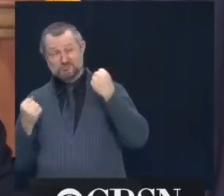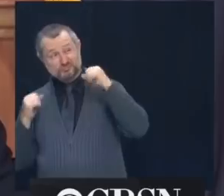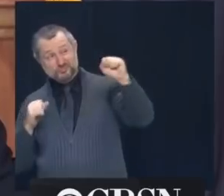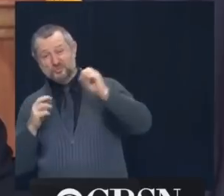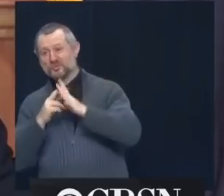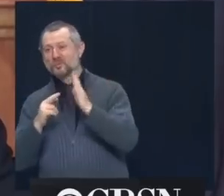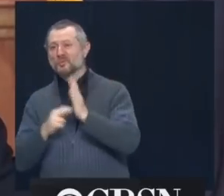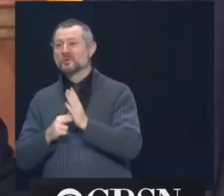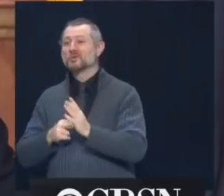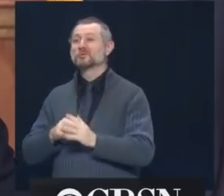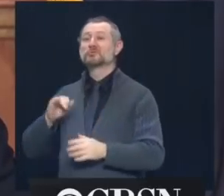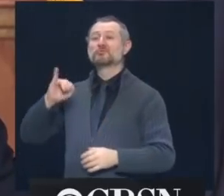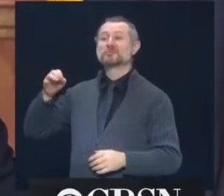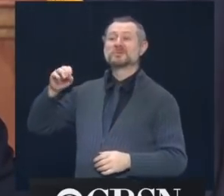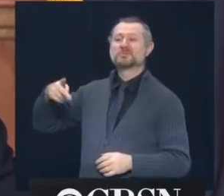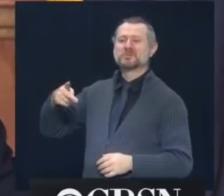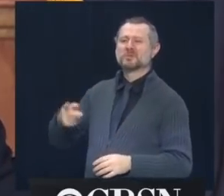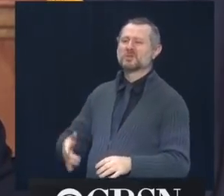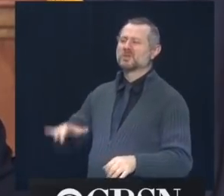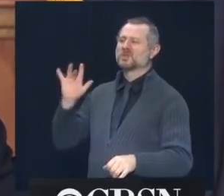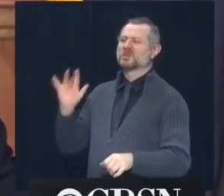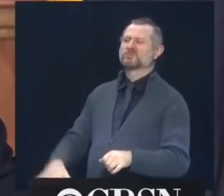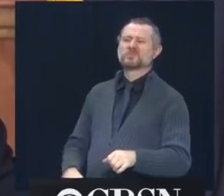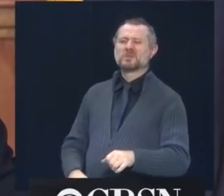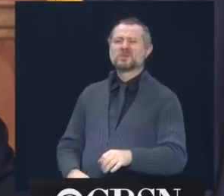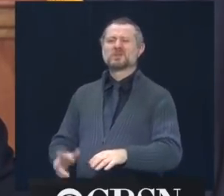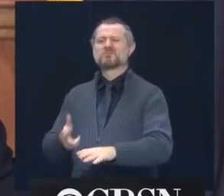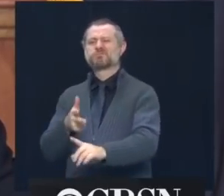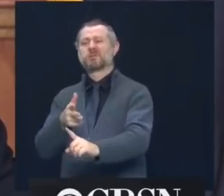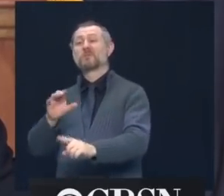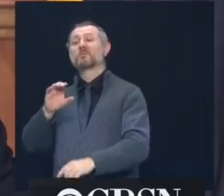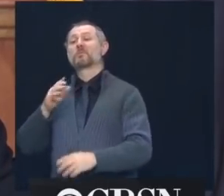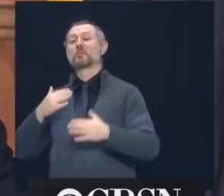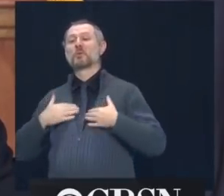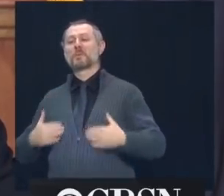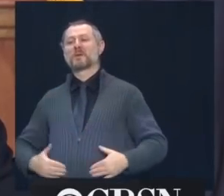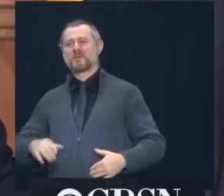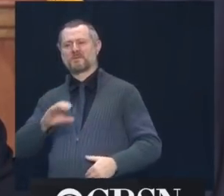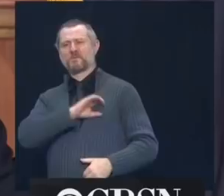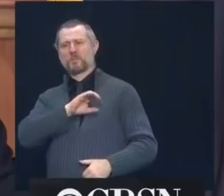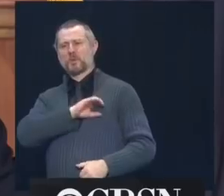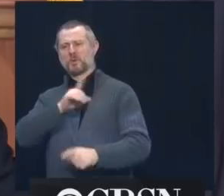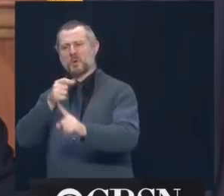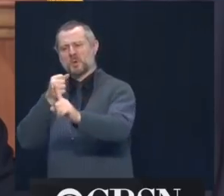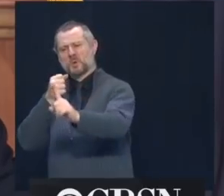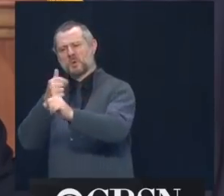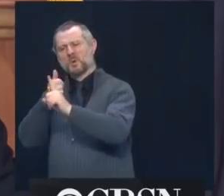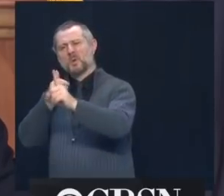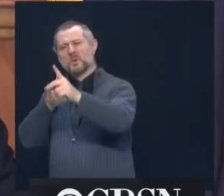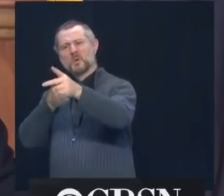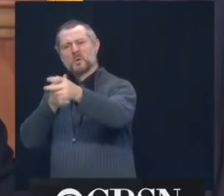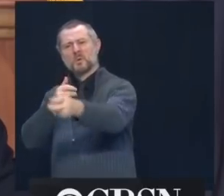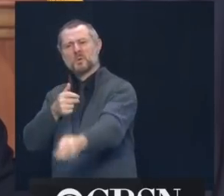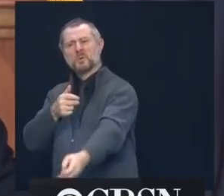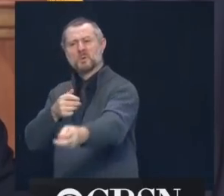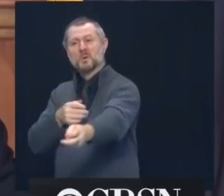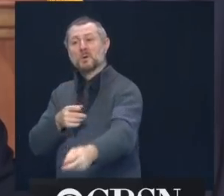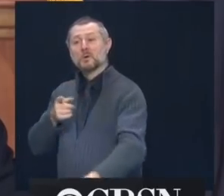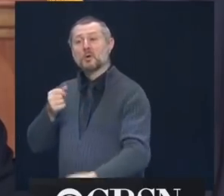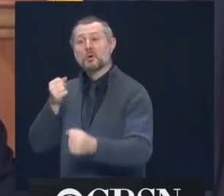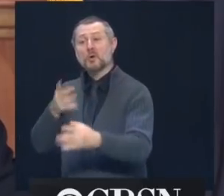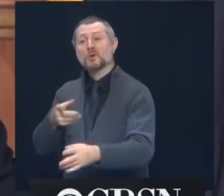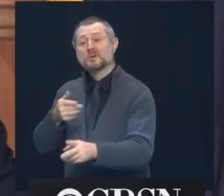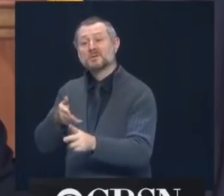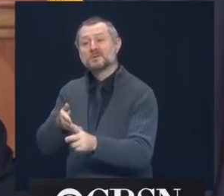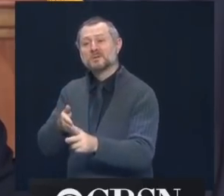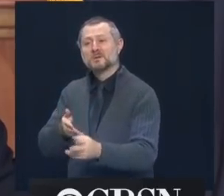runs into a uniformed police officer and hospitalizes the